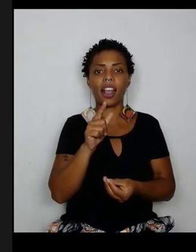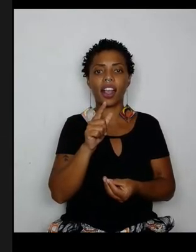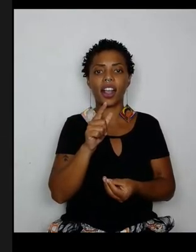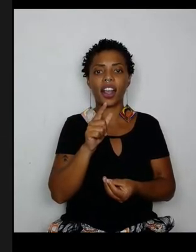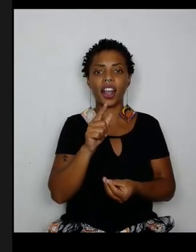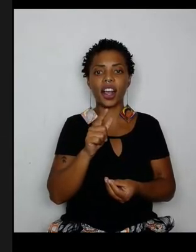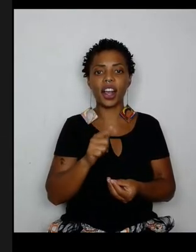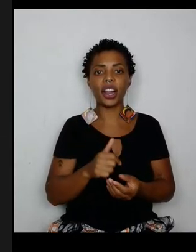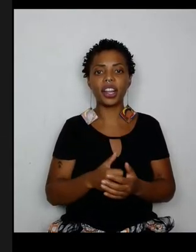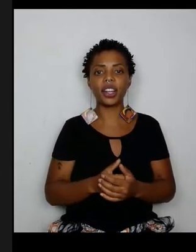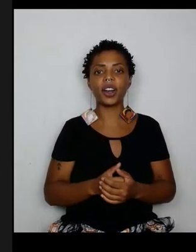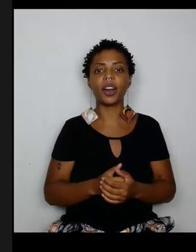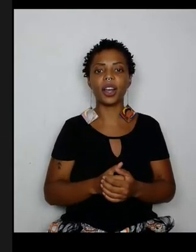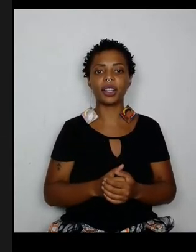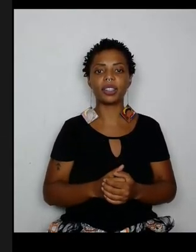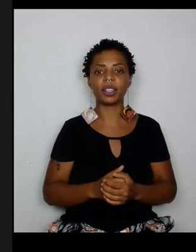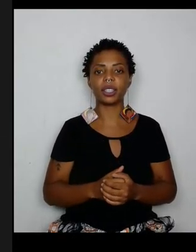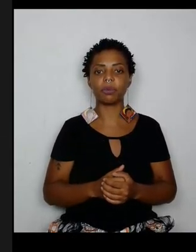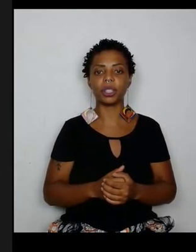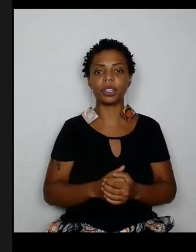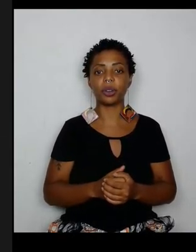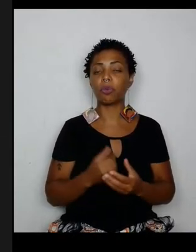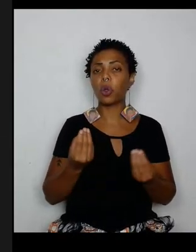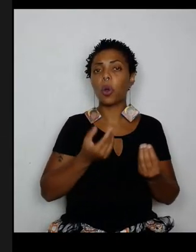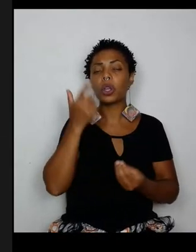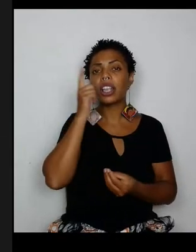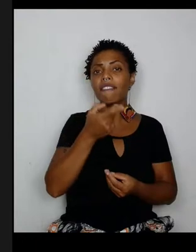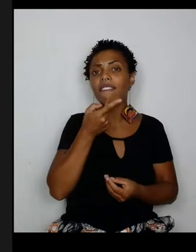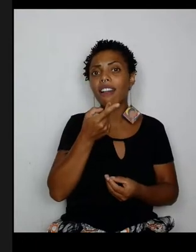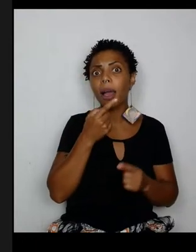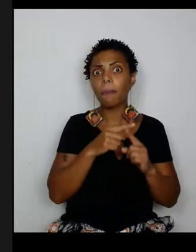violence that we all inhabit